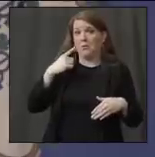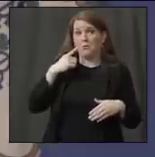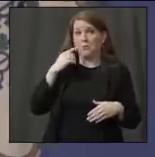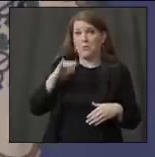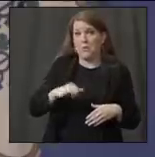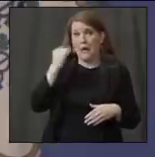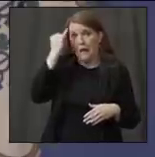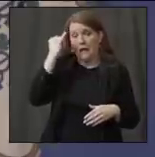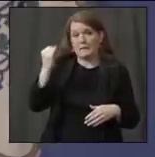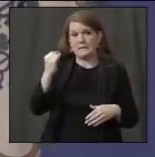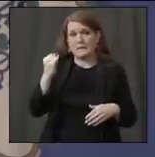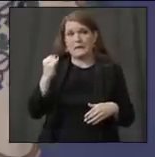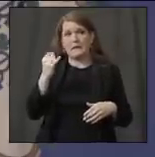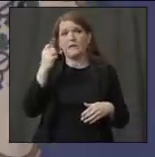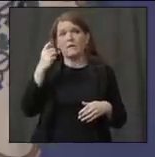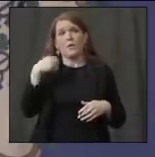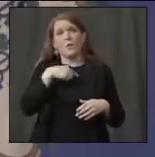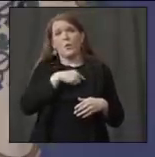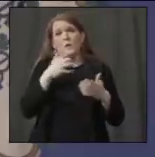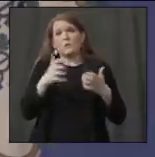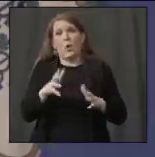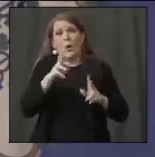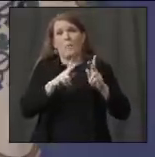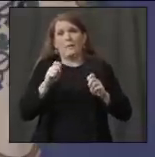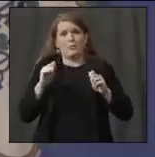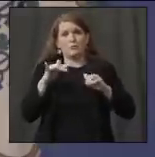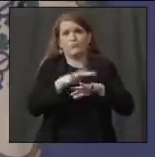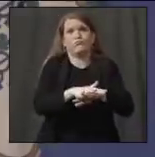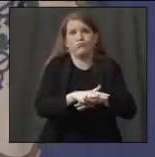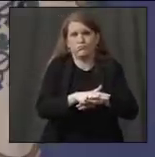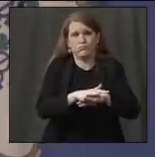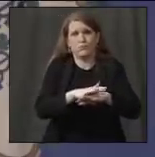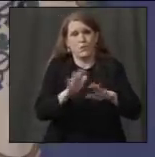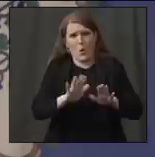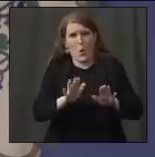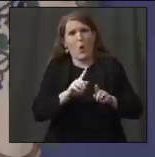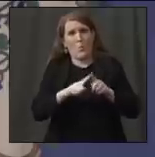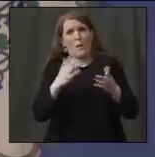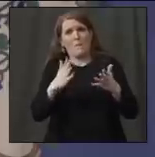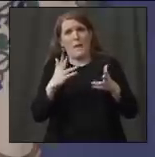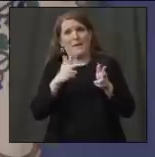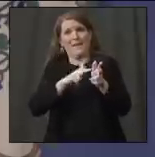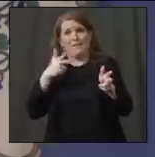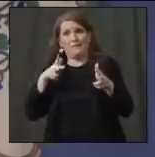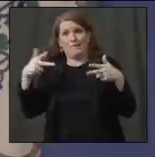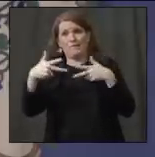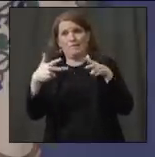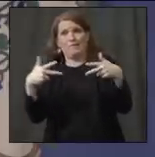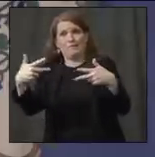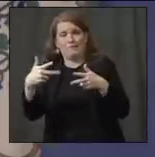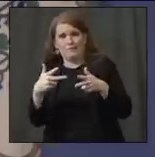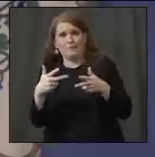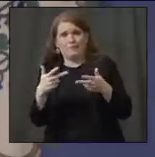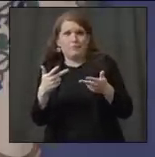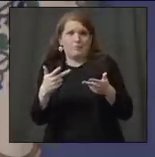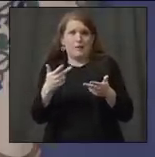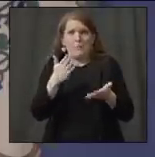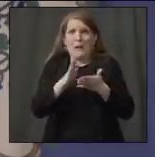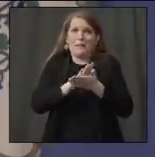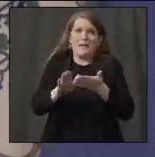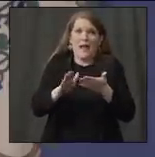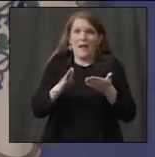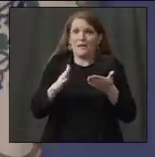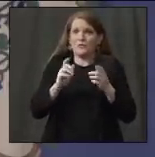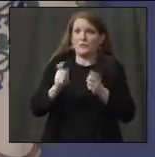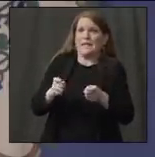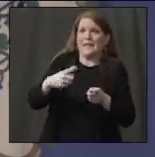We frown on big mass gatherings, but you described something that may be an ingenious way to allow some young people to have a nice end to their